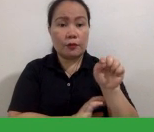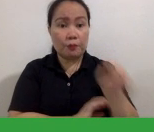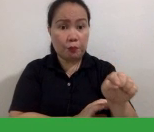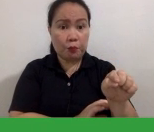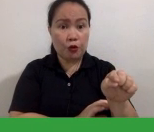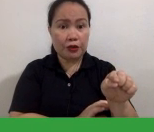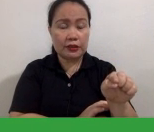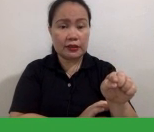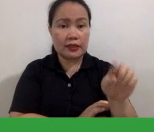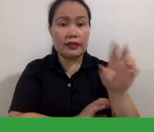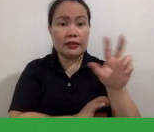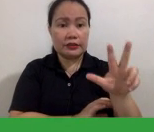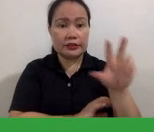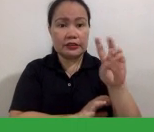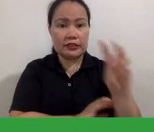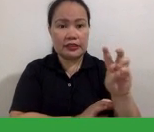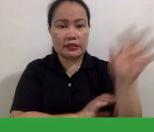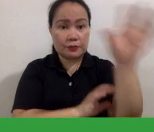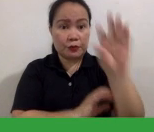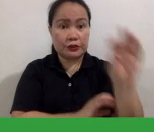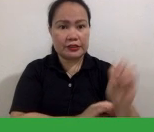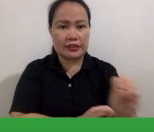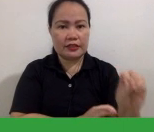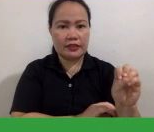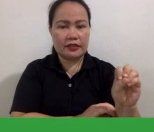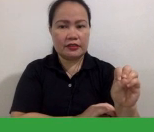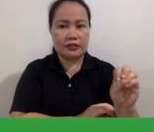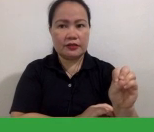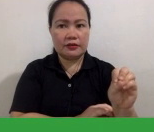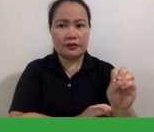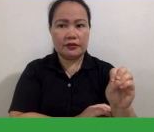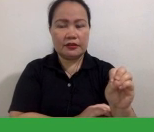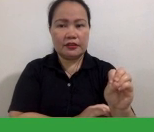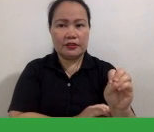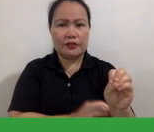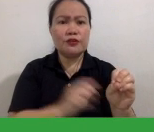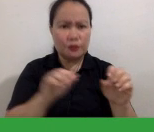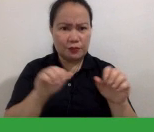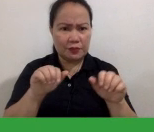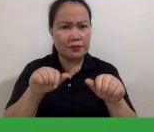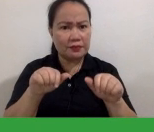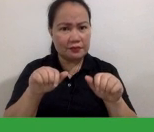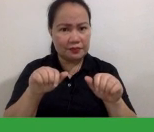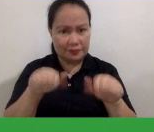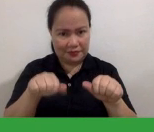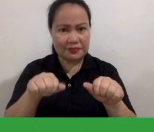dito. So, therefore, we will have our percent is 36.36%.